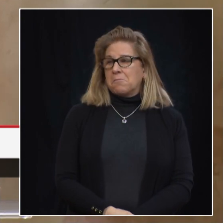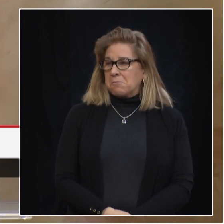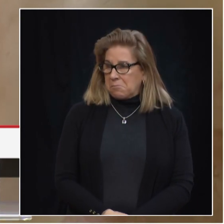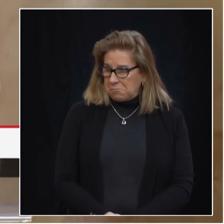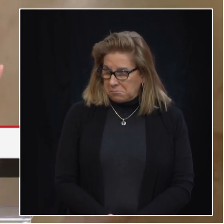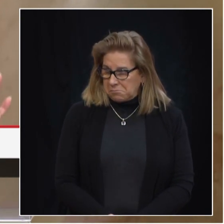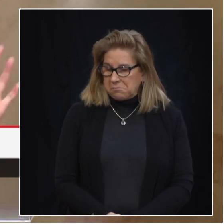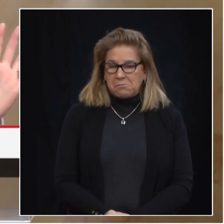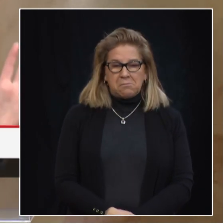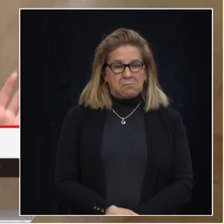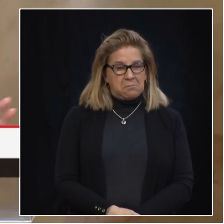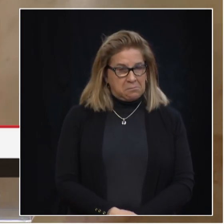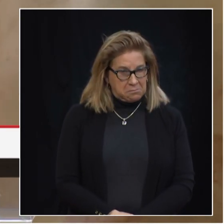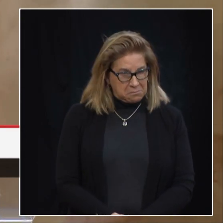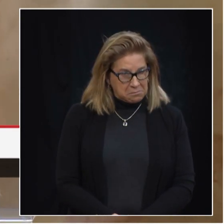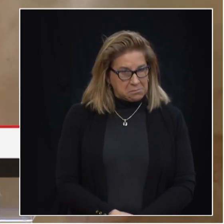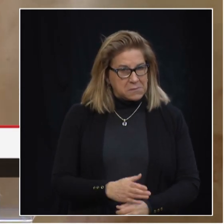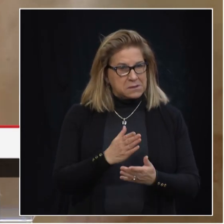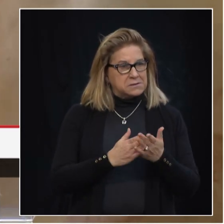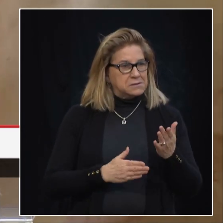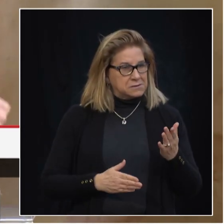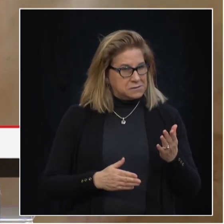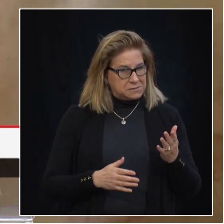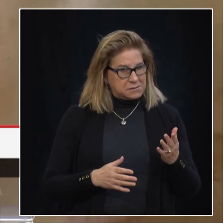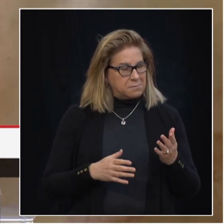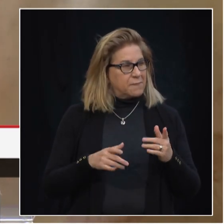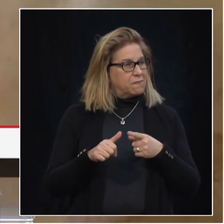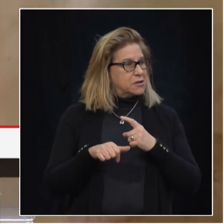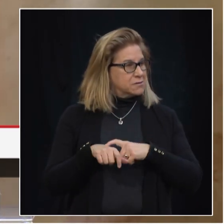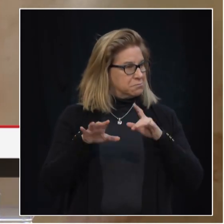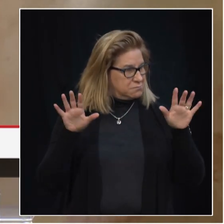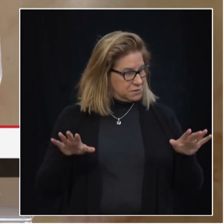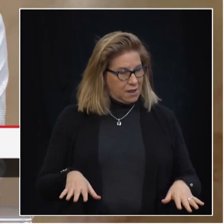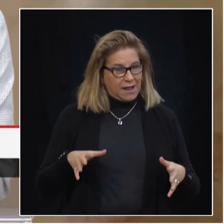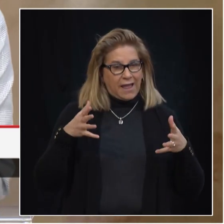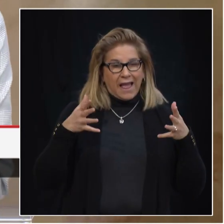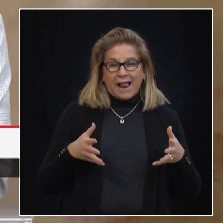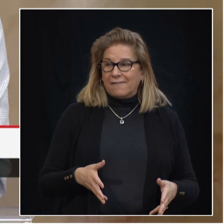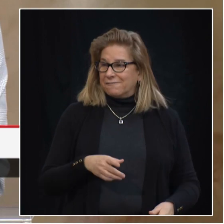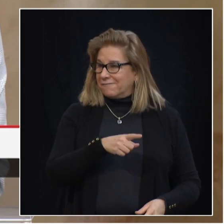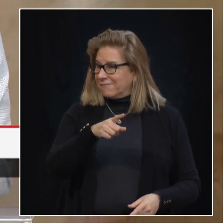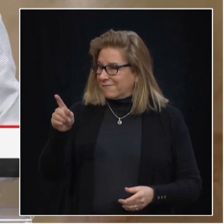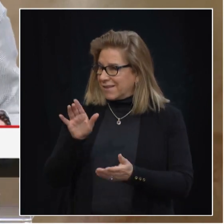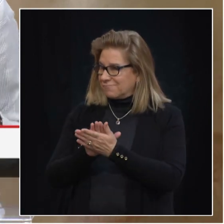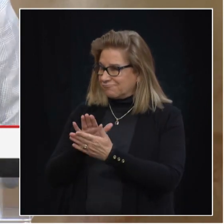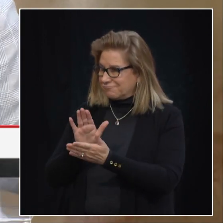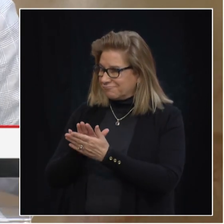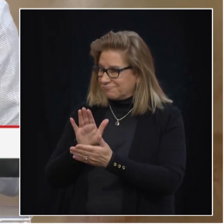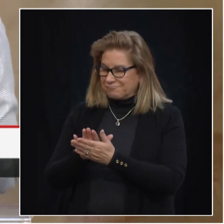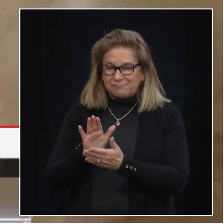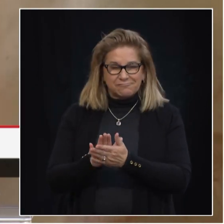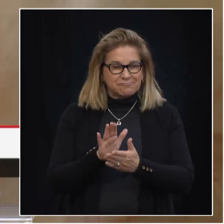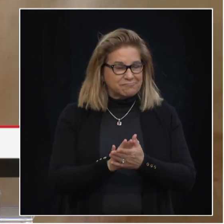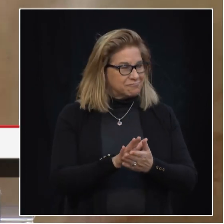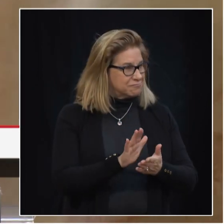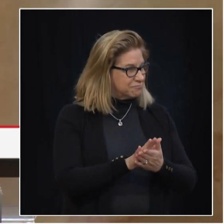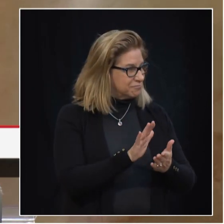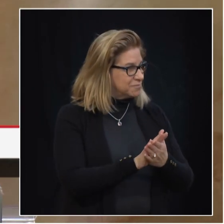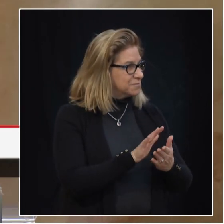So we've got some first timers here. Very exciting. Let's hear it for our first timers.